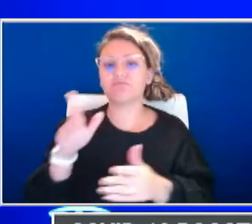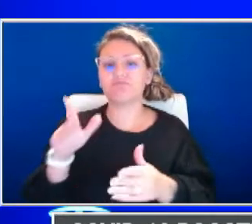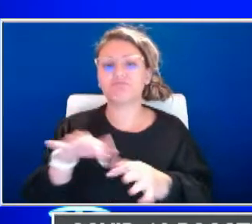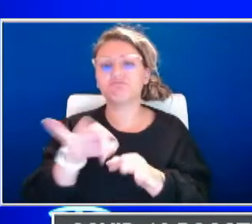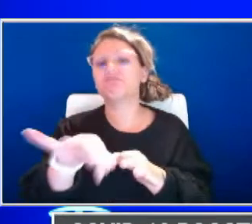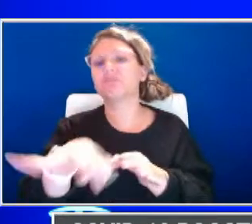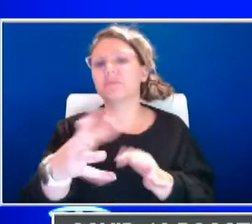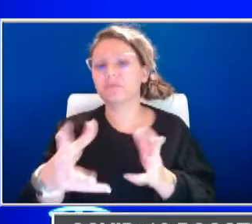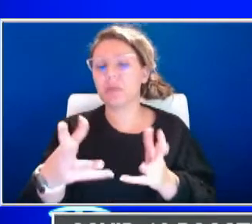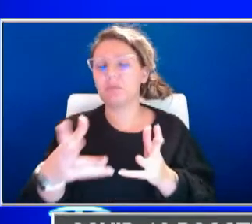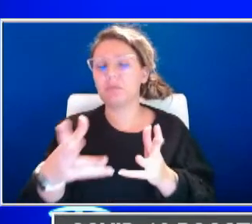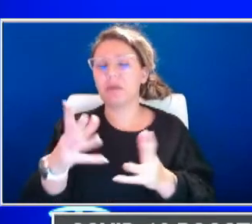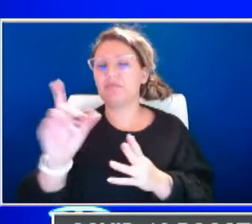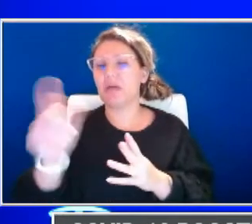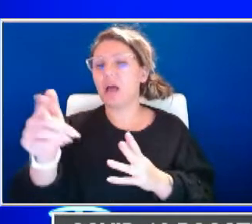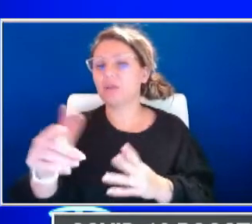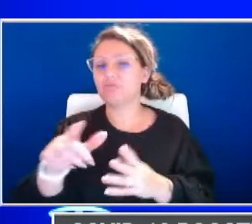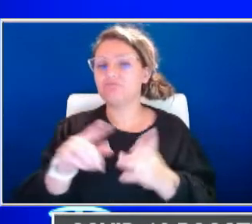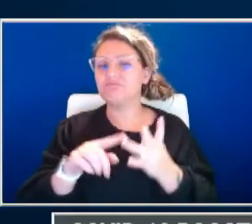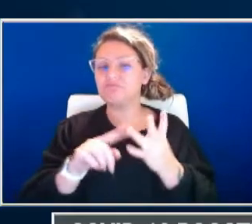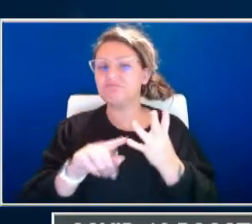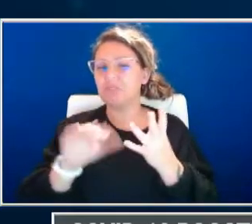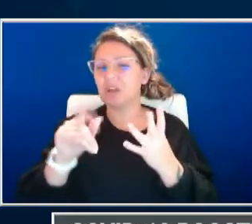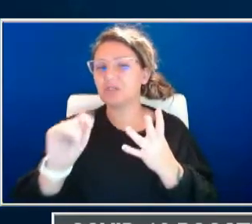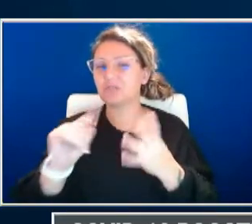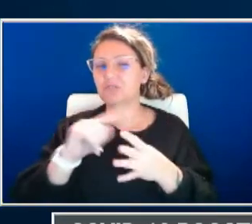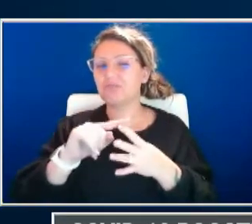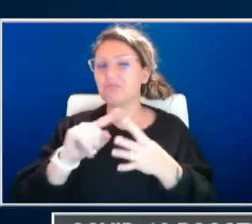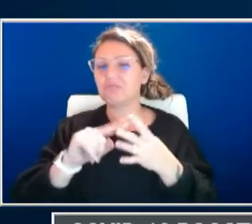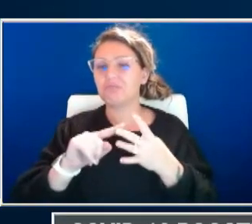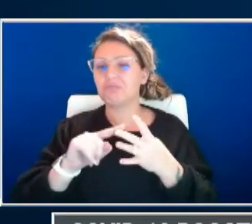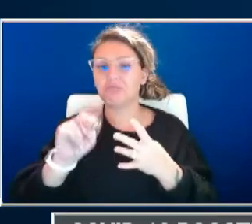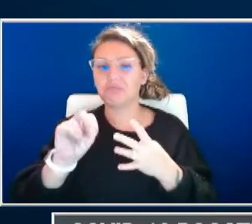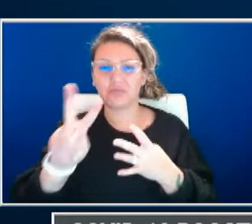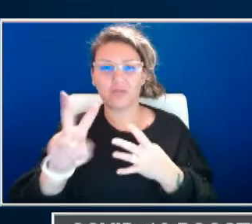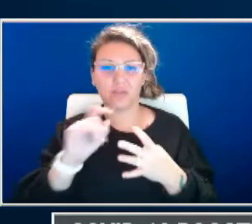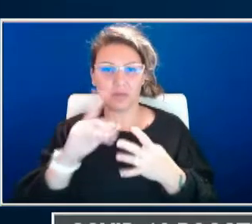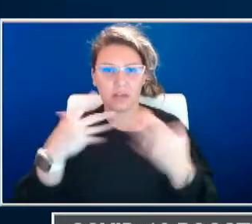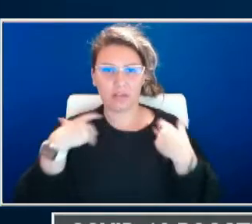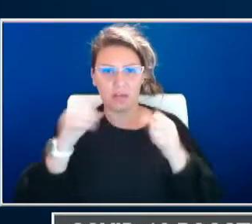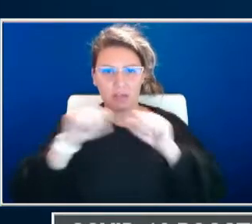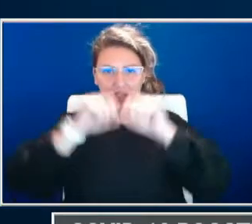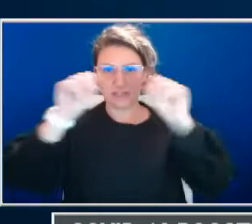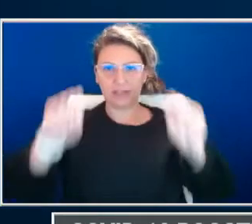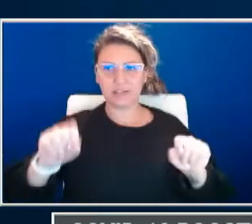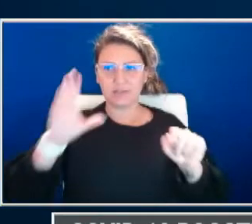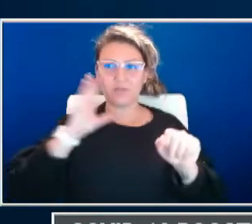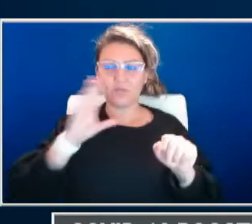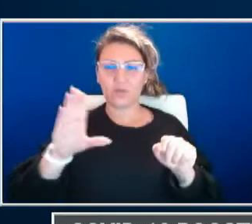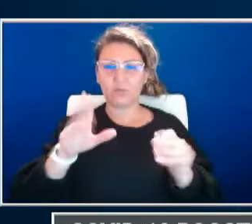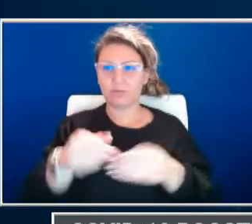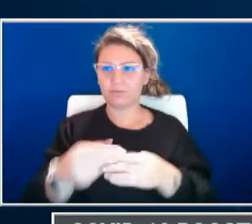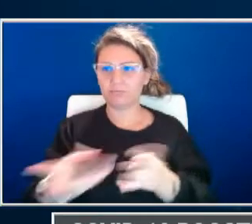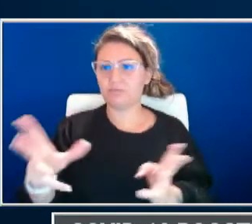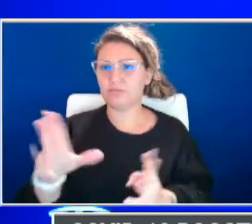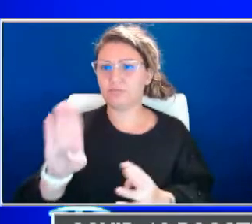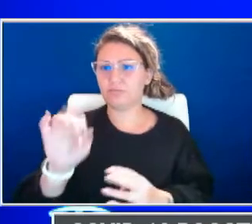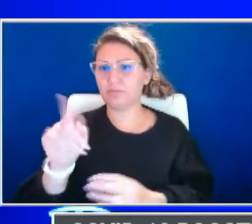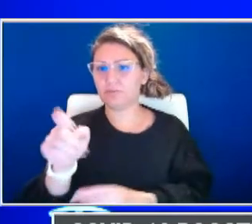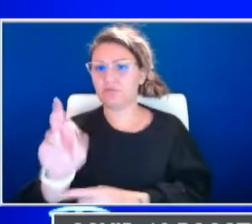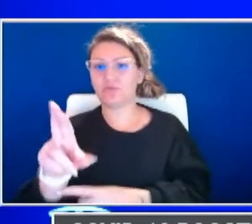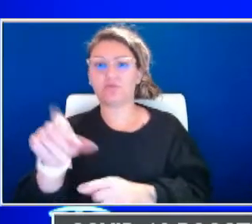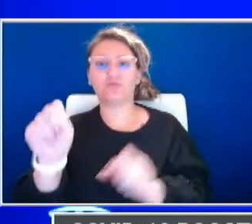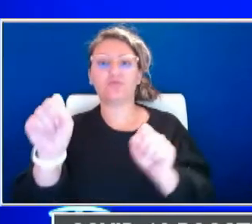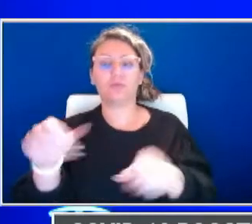late October, early November. The health system is going to start administering And booster, is that right? yeah, and I would like to say you can receive